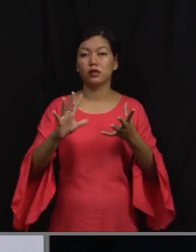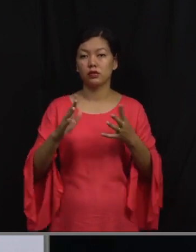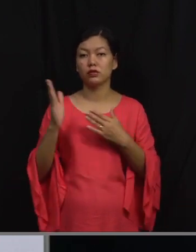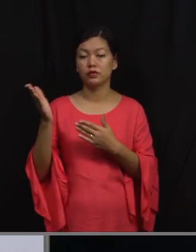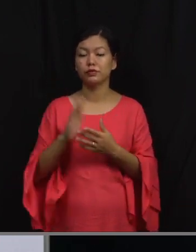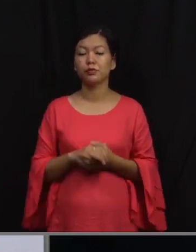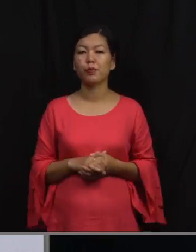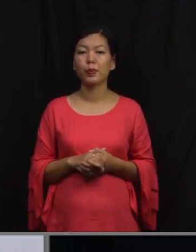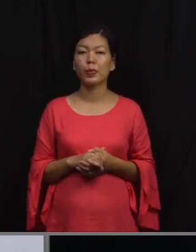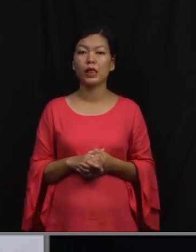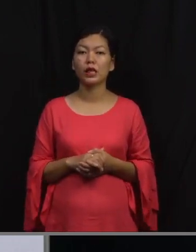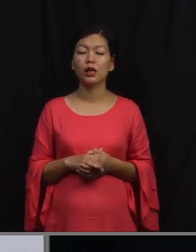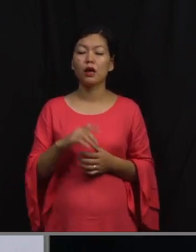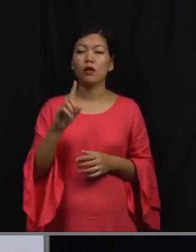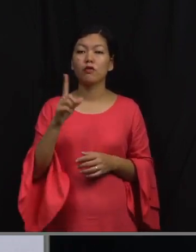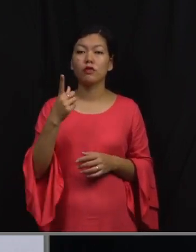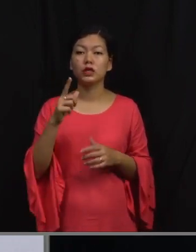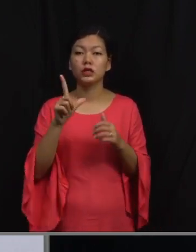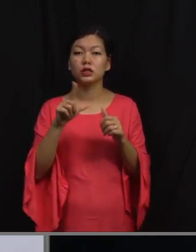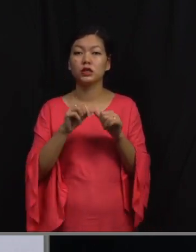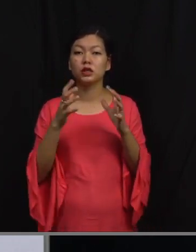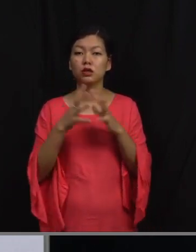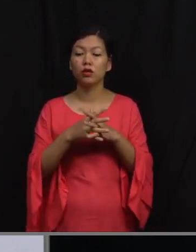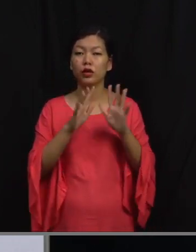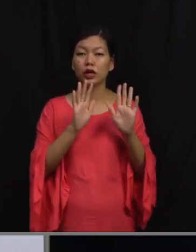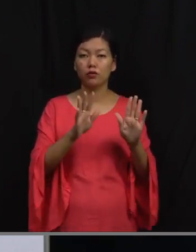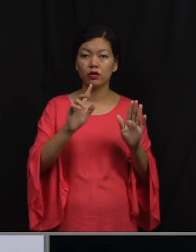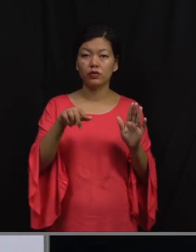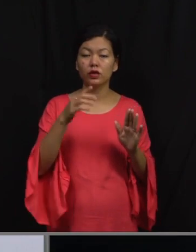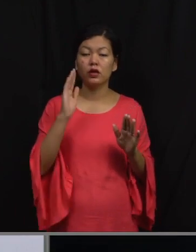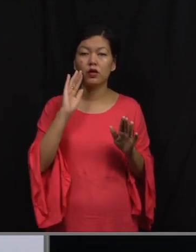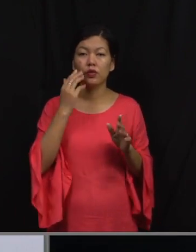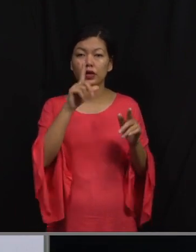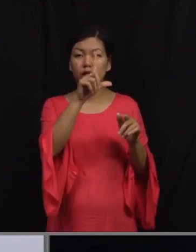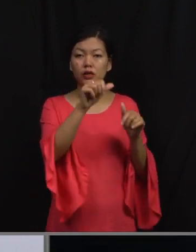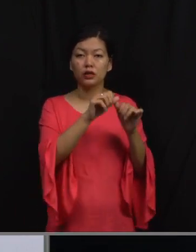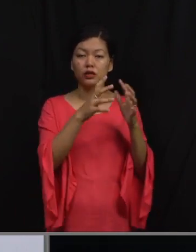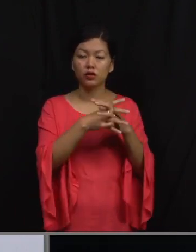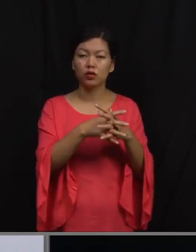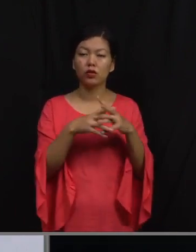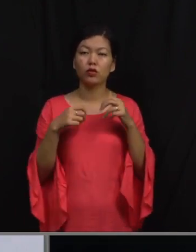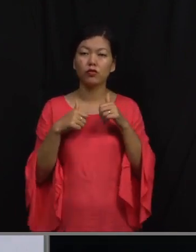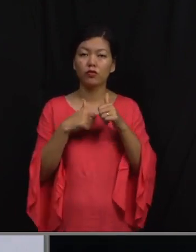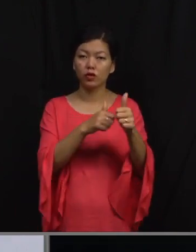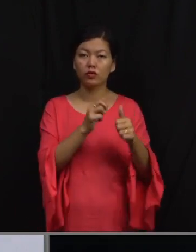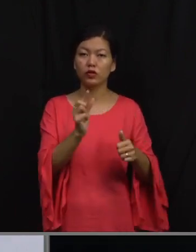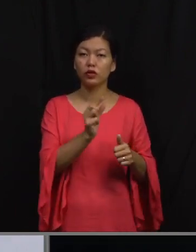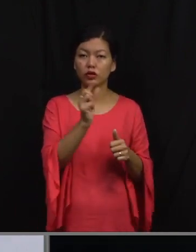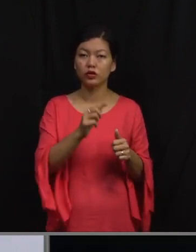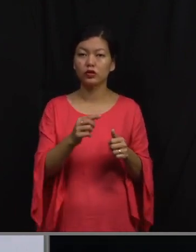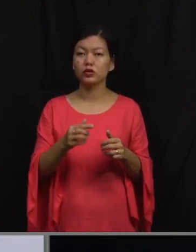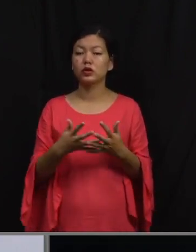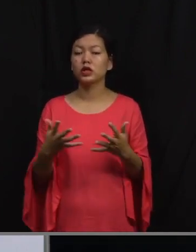cases we have already the laws of physics, and by using the law of physics we have designed the technology. So let me give you one